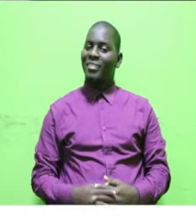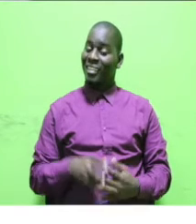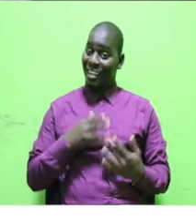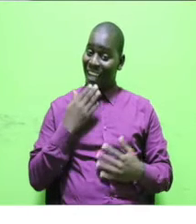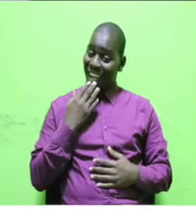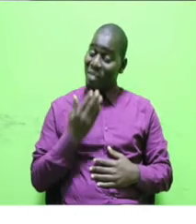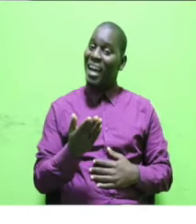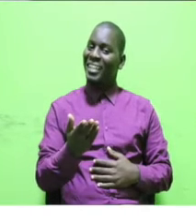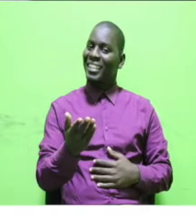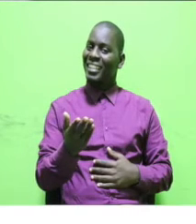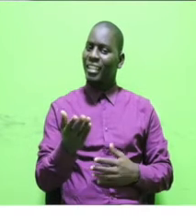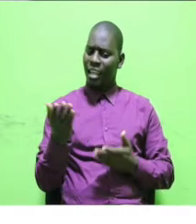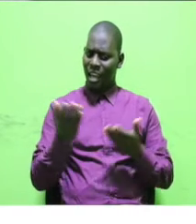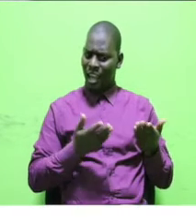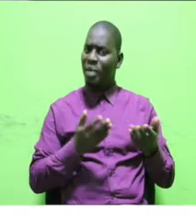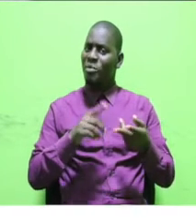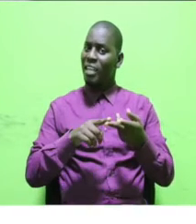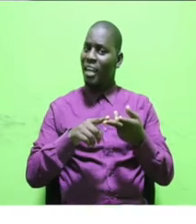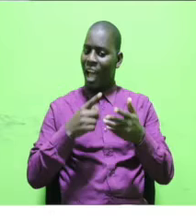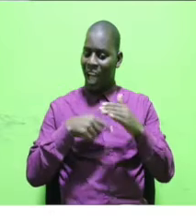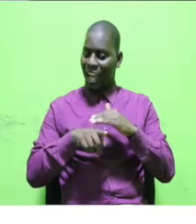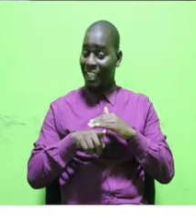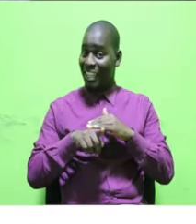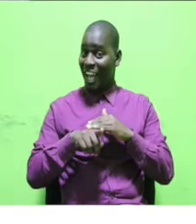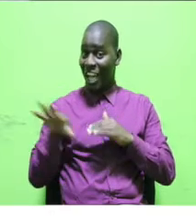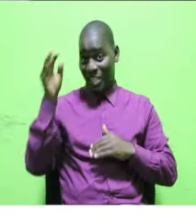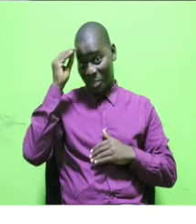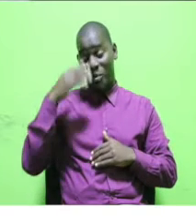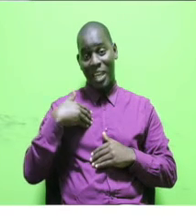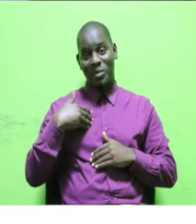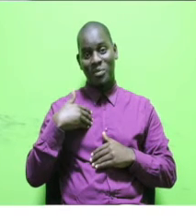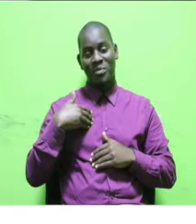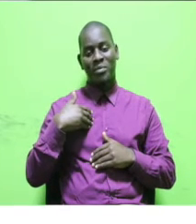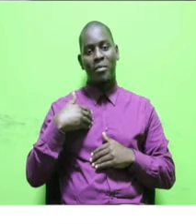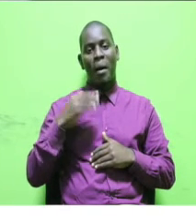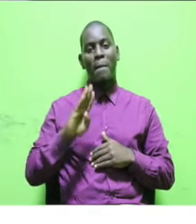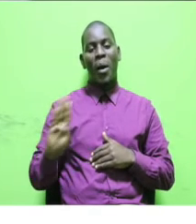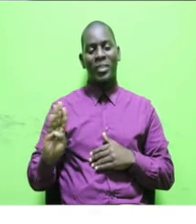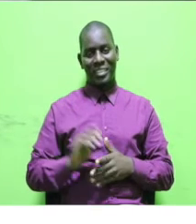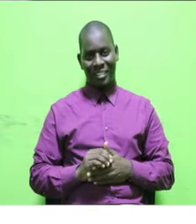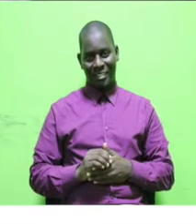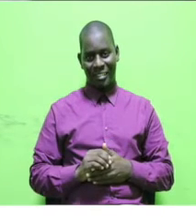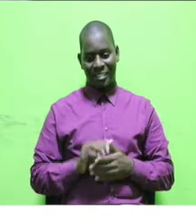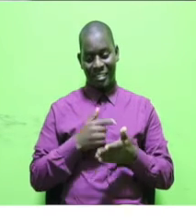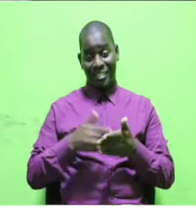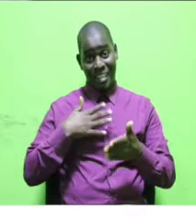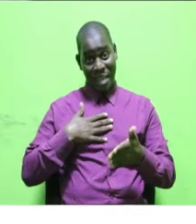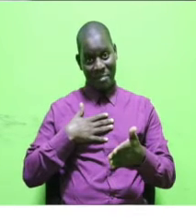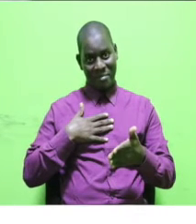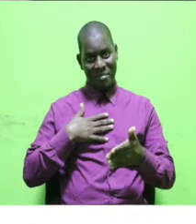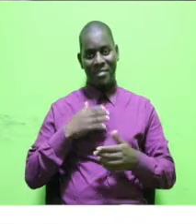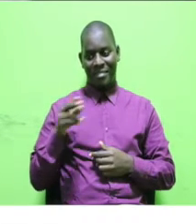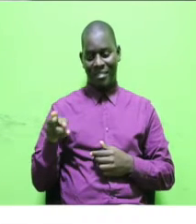Hello, welcome again to this series of biology lessons. My name is Nashiat Shaban Salum from